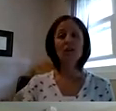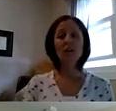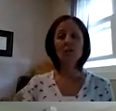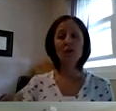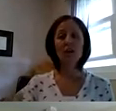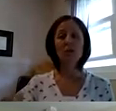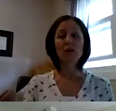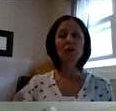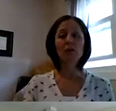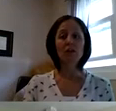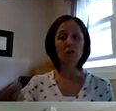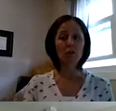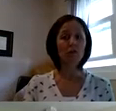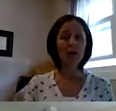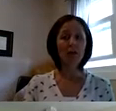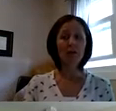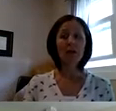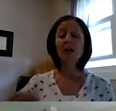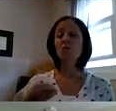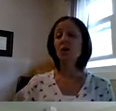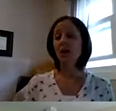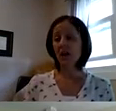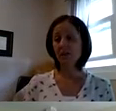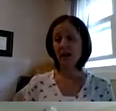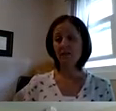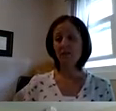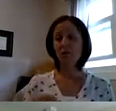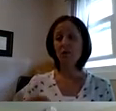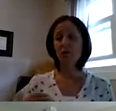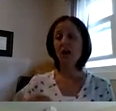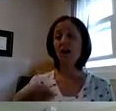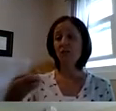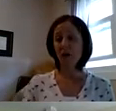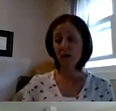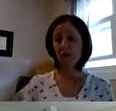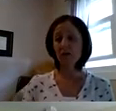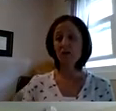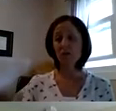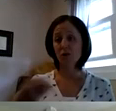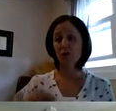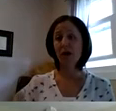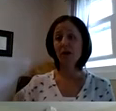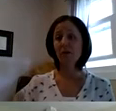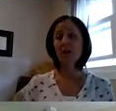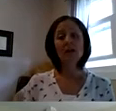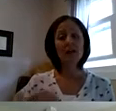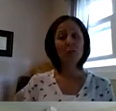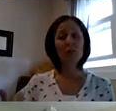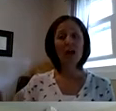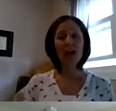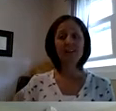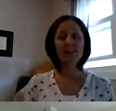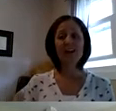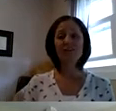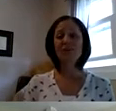going to the email that you include in your profile. And we are contacting the person on file in your profile. That's why